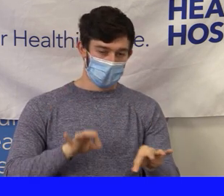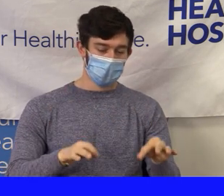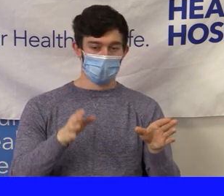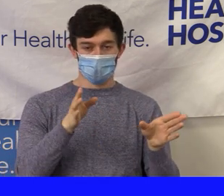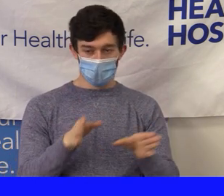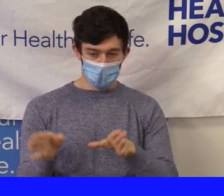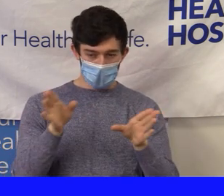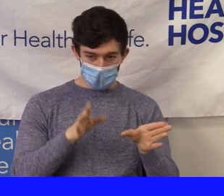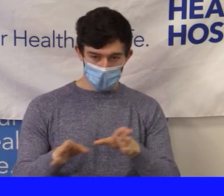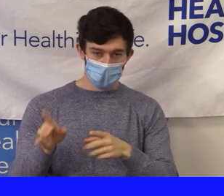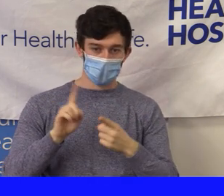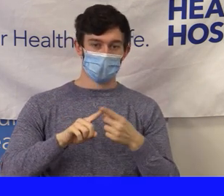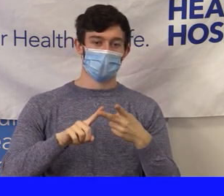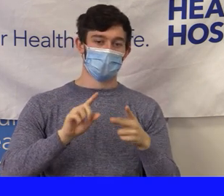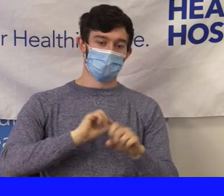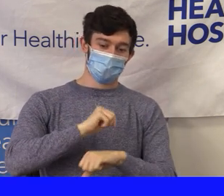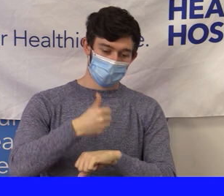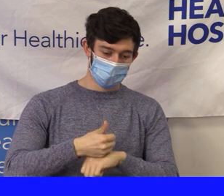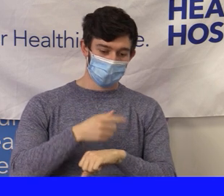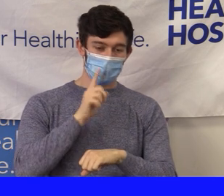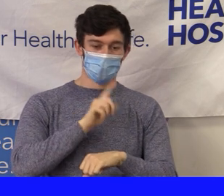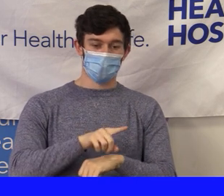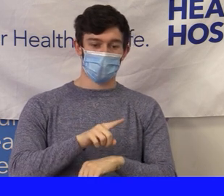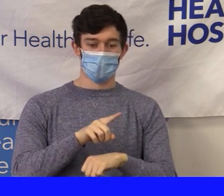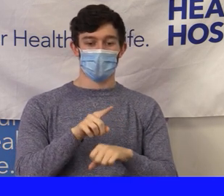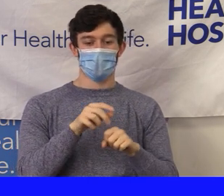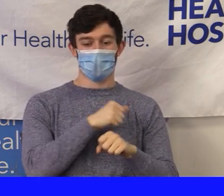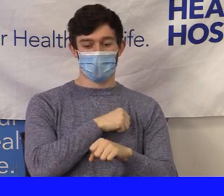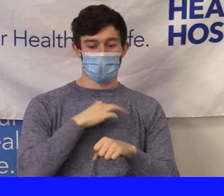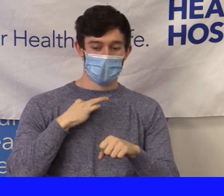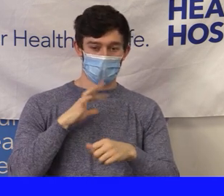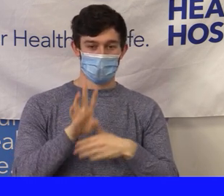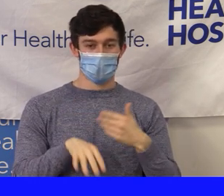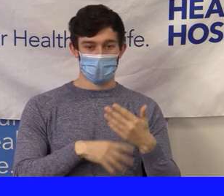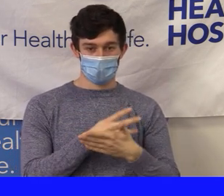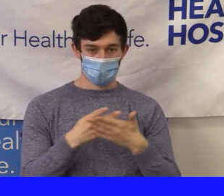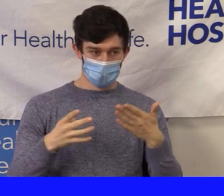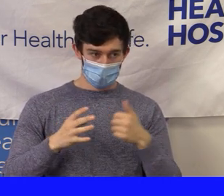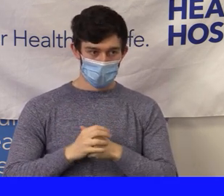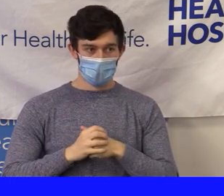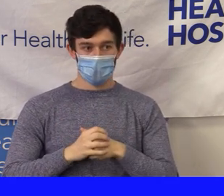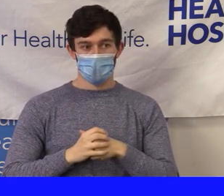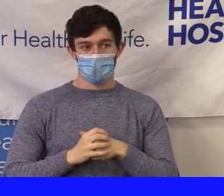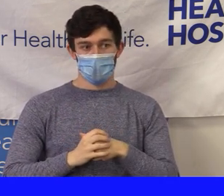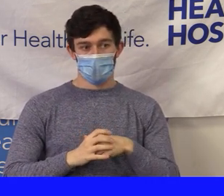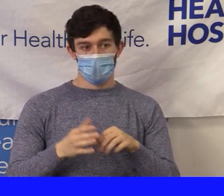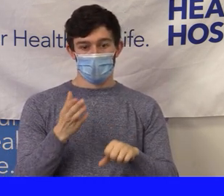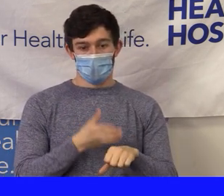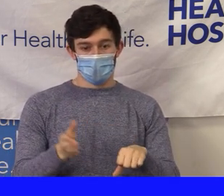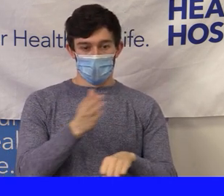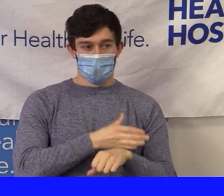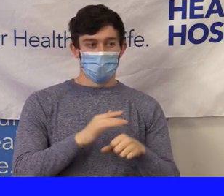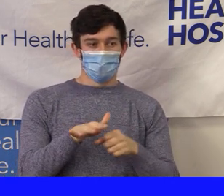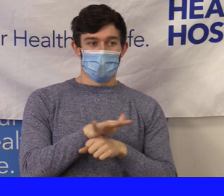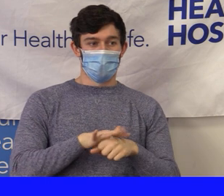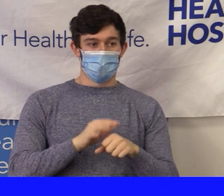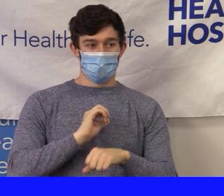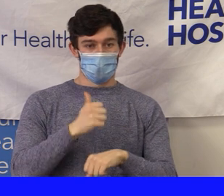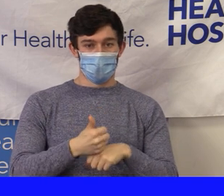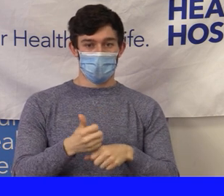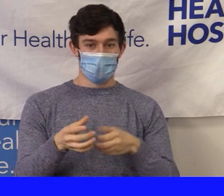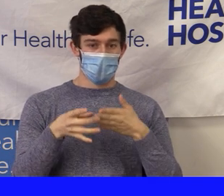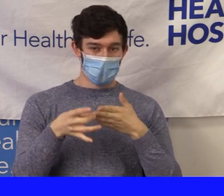and implementation of a surge staffing schedule, enhanced facility-based